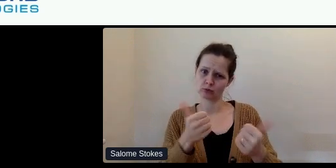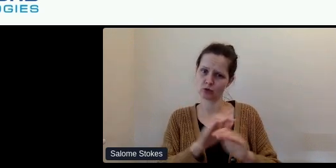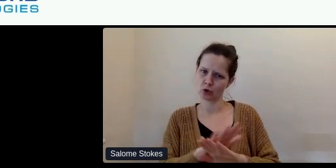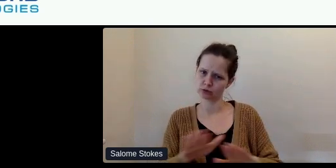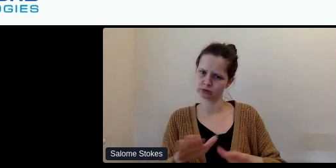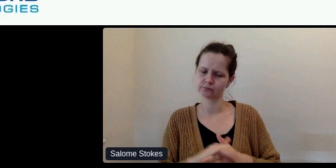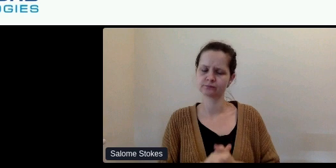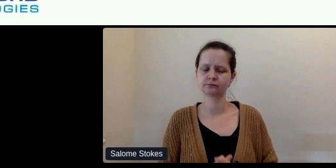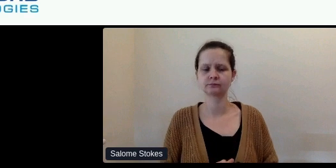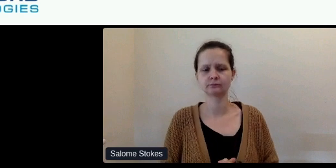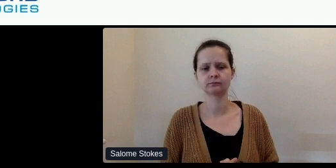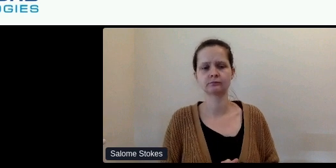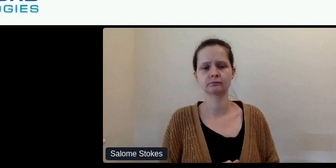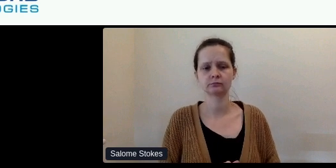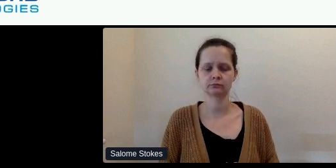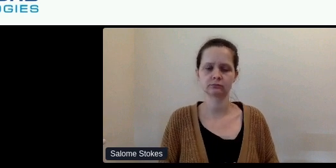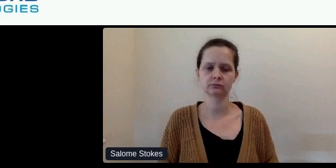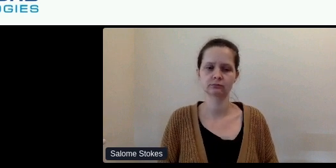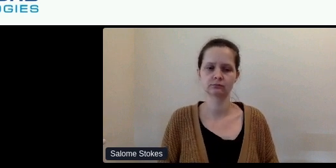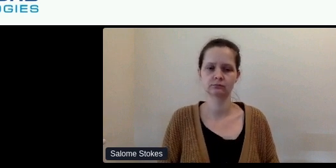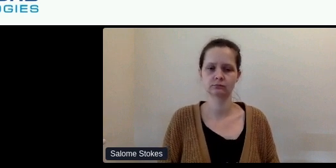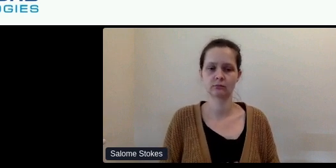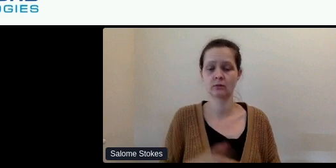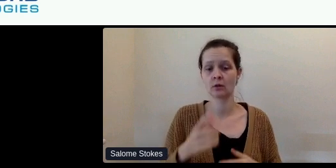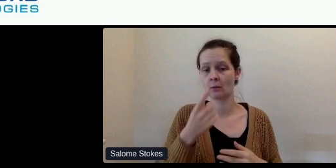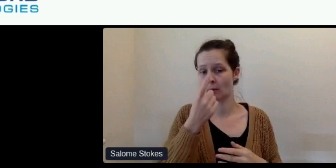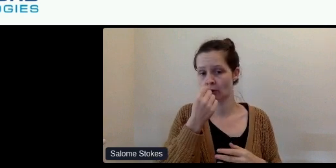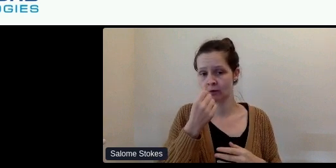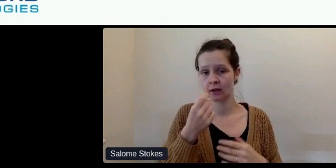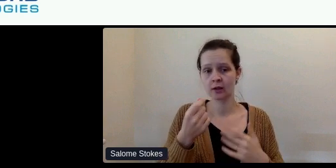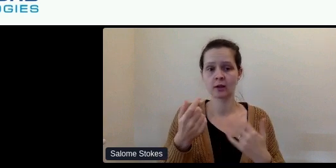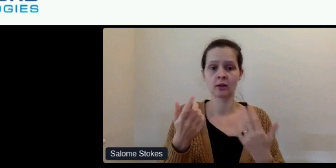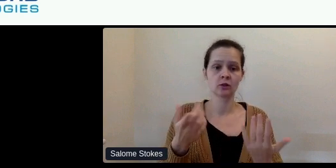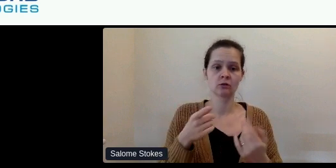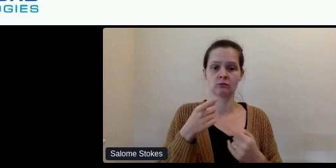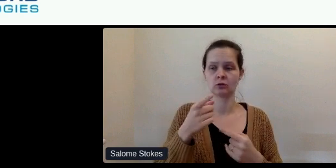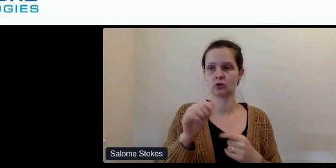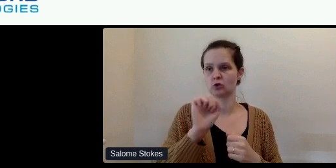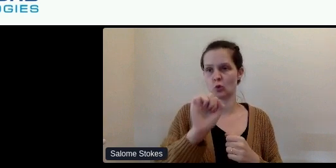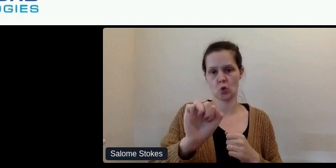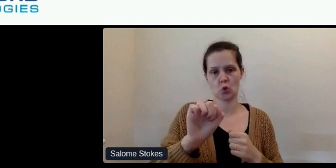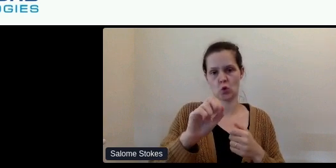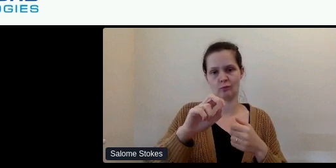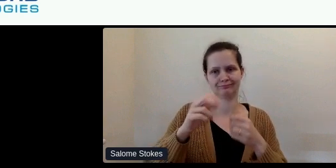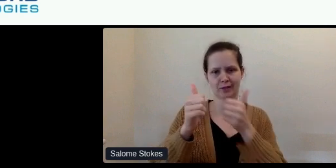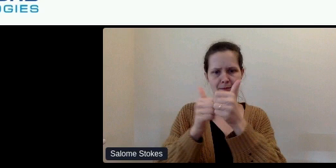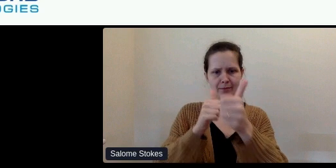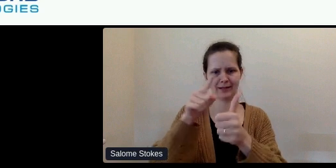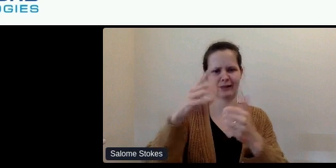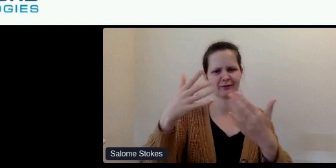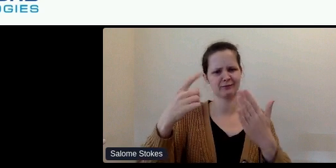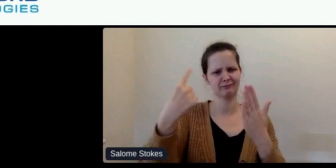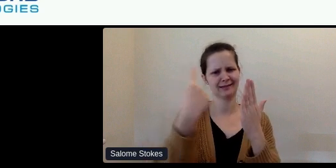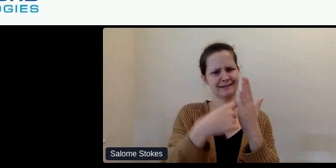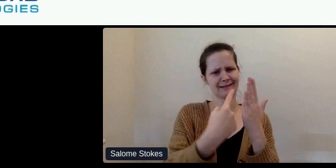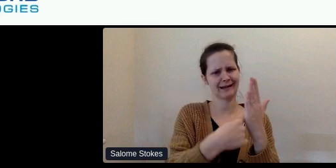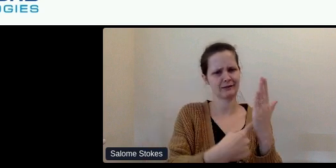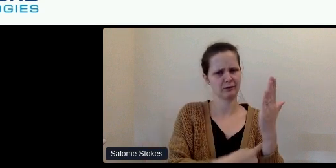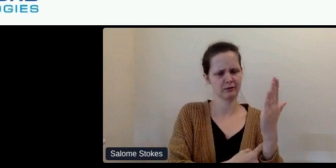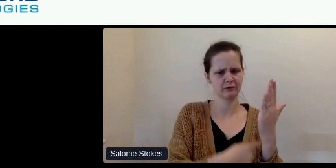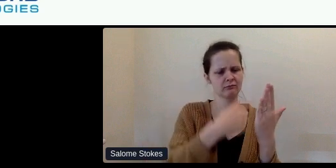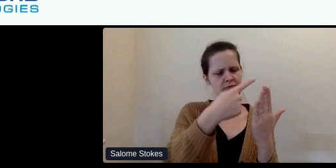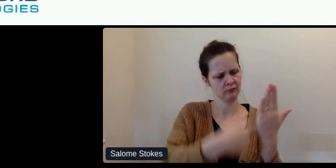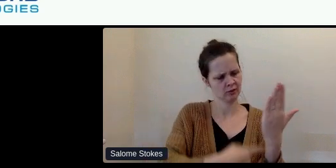So if you have other organizational standards, for example, that you like to implement, so you've met